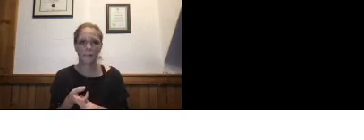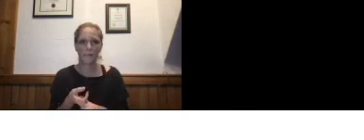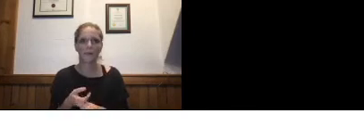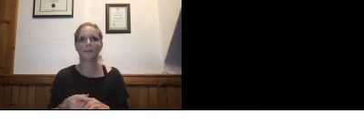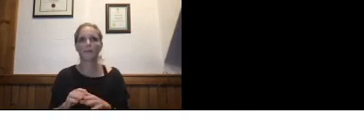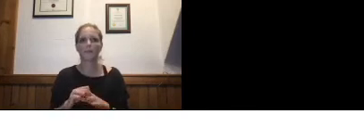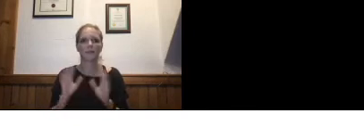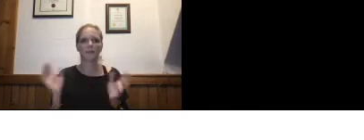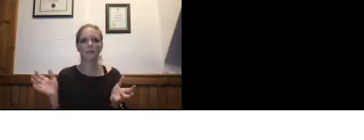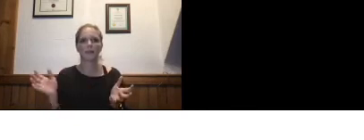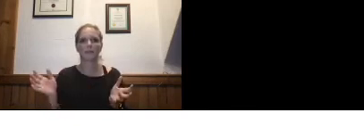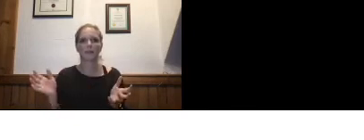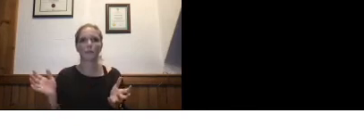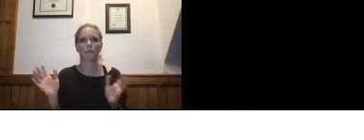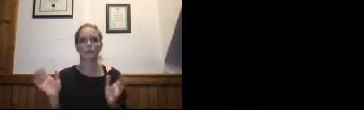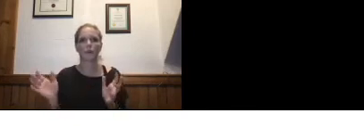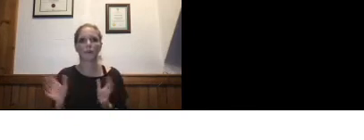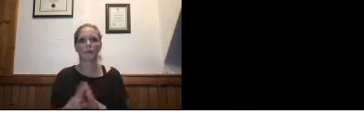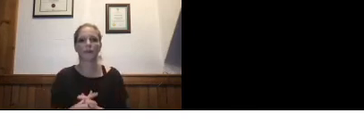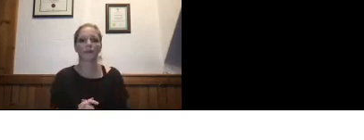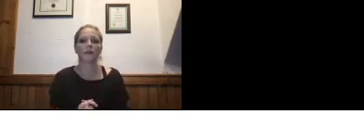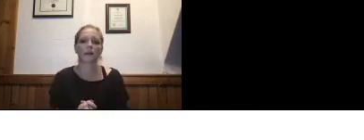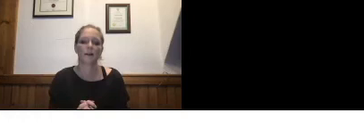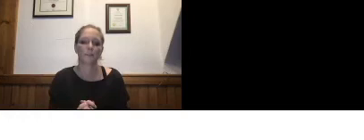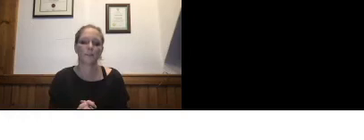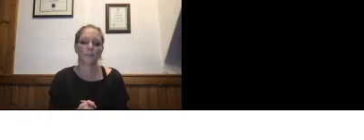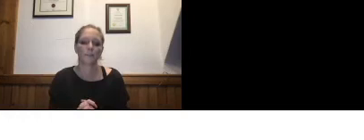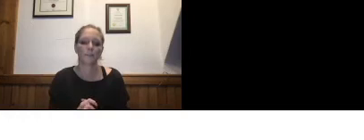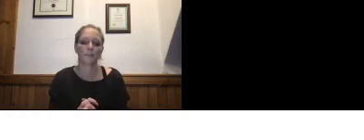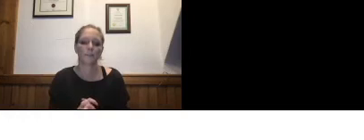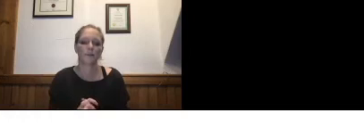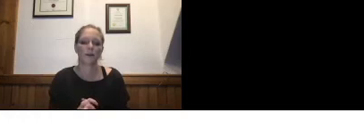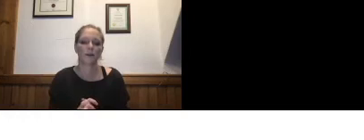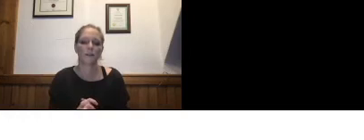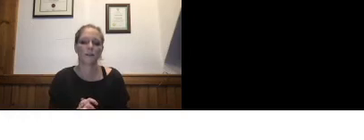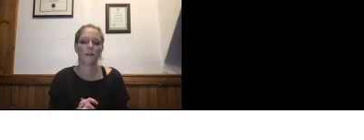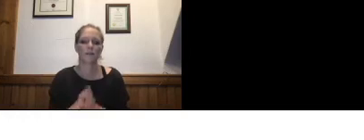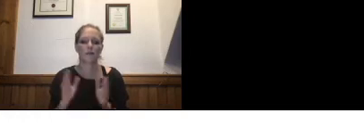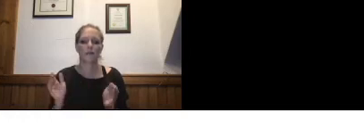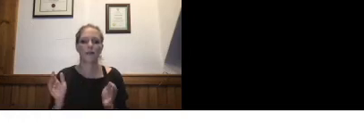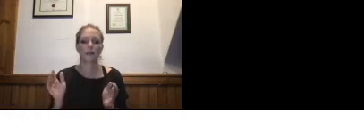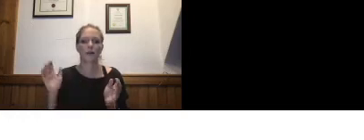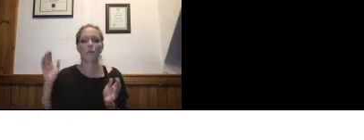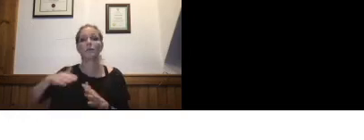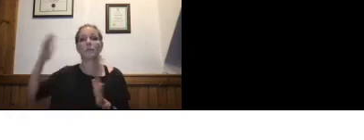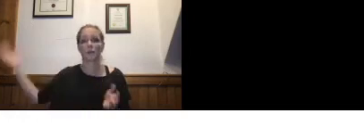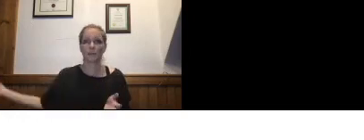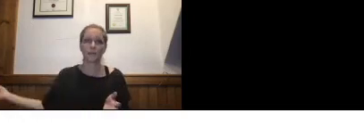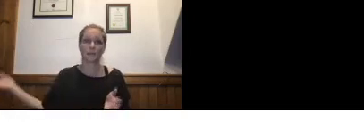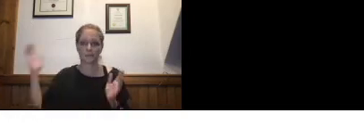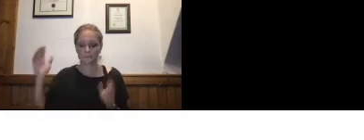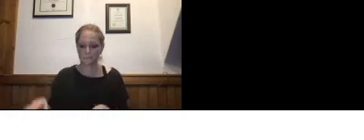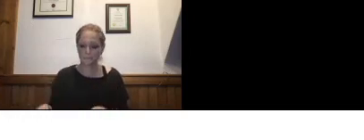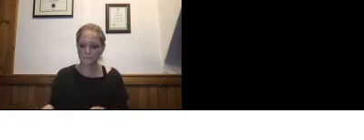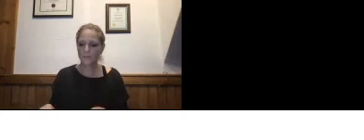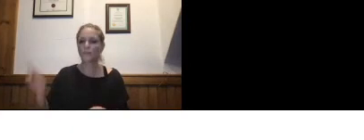vial of blood. It's basically like a 1 to 2 hour time of your day once a